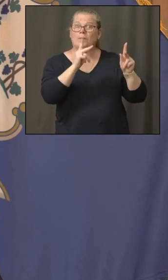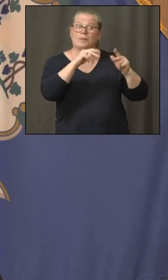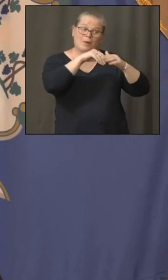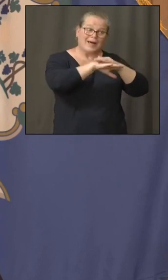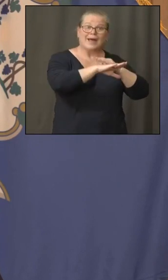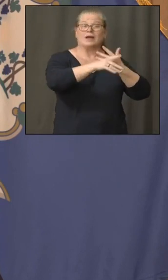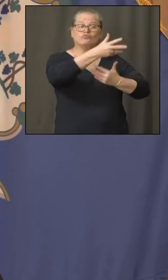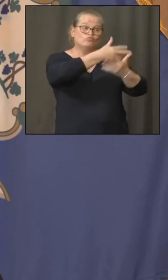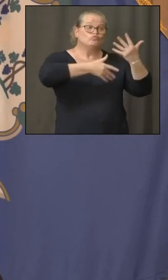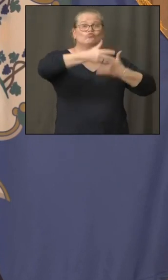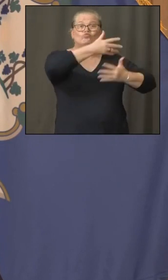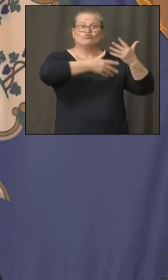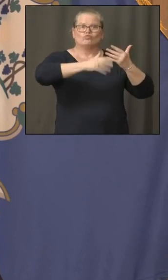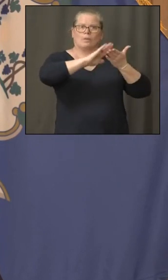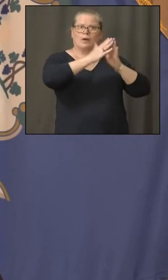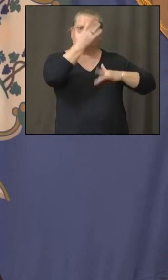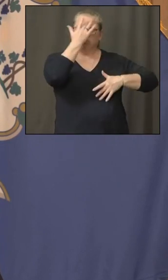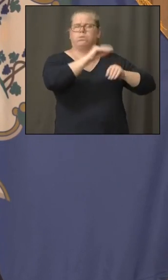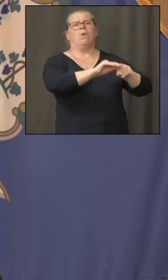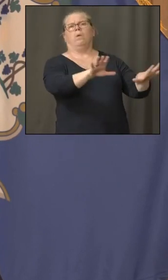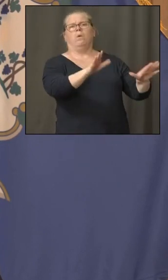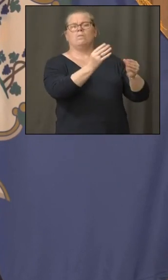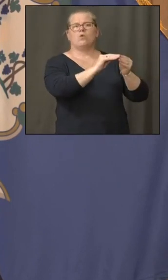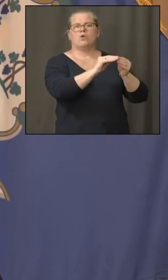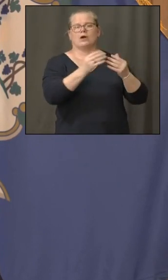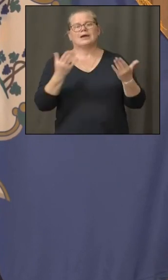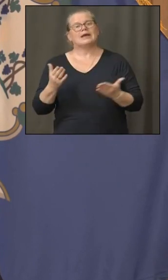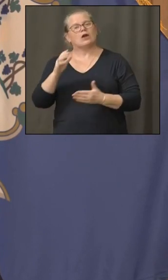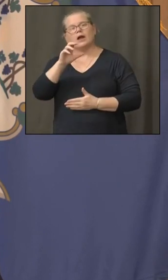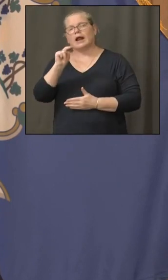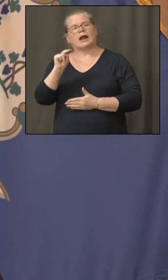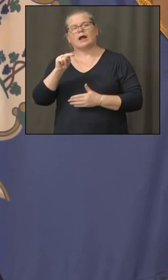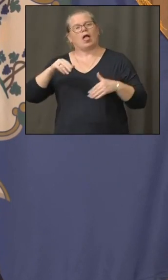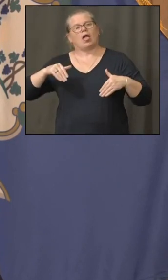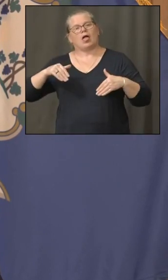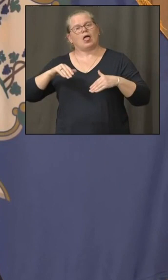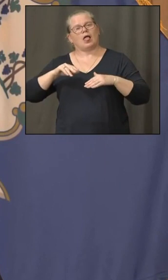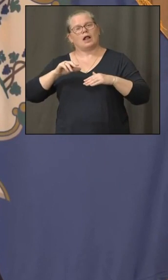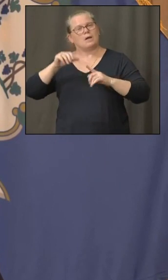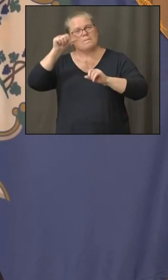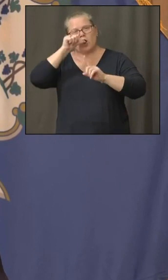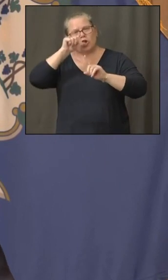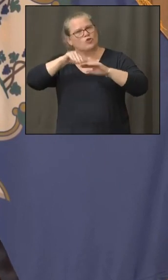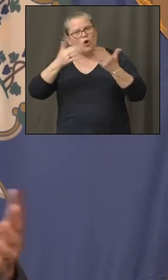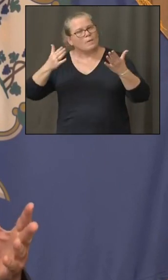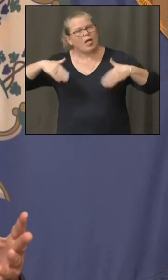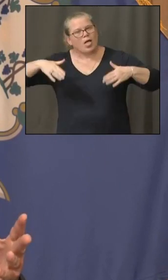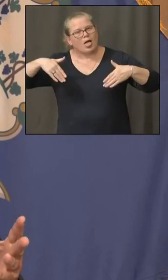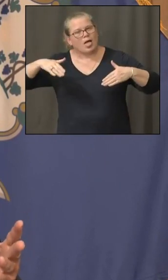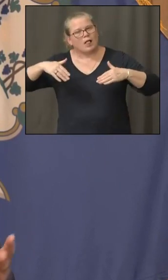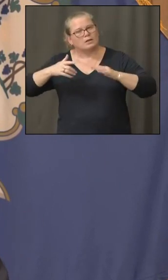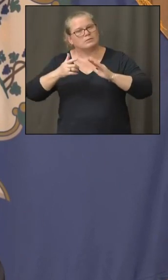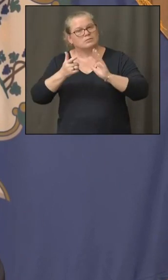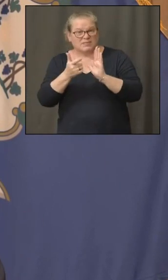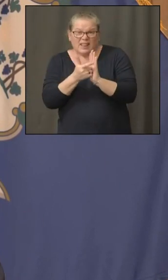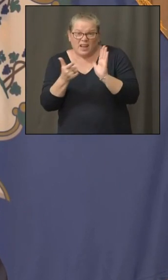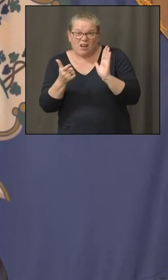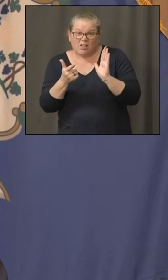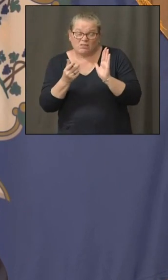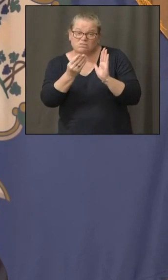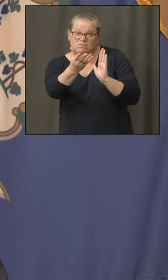opened them here. What was going on here was, illegal at this point. The Speedway, I think we've got them at